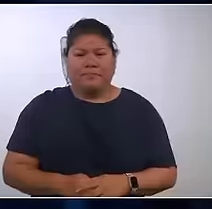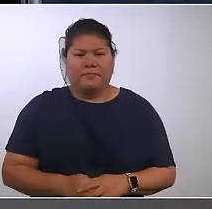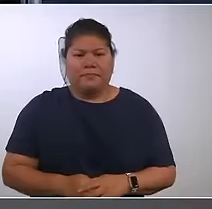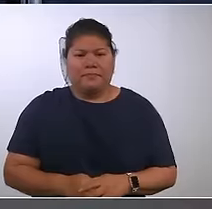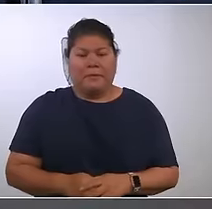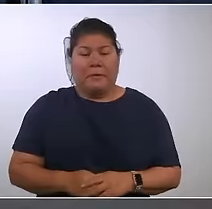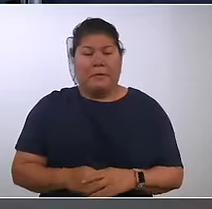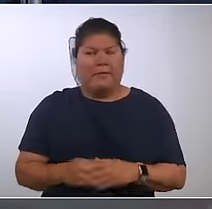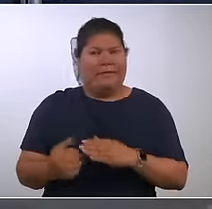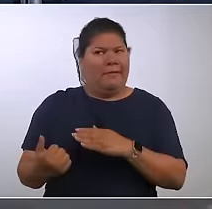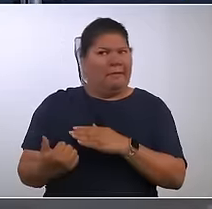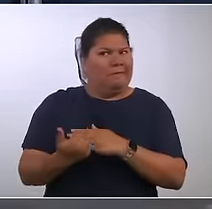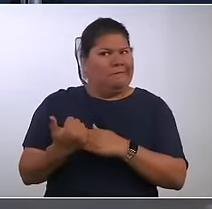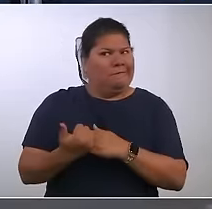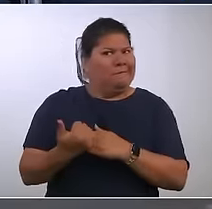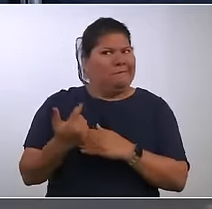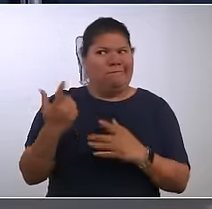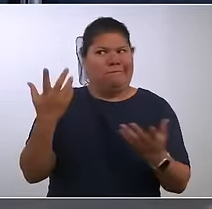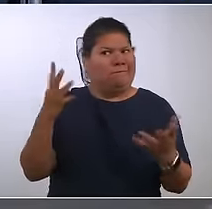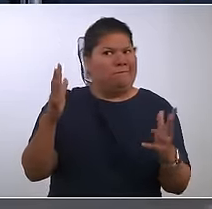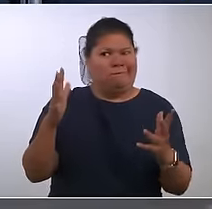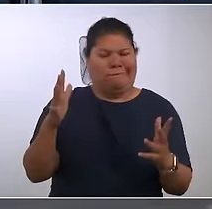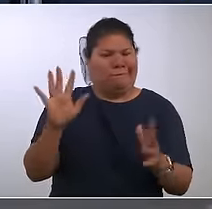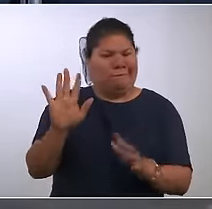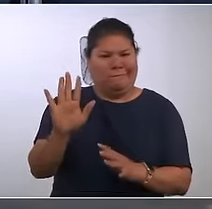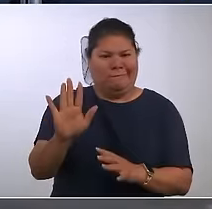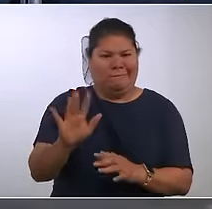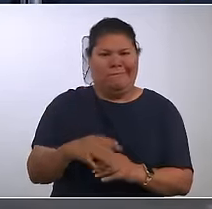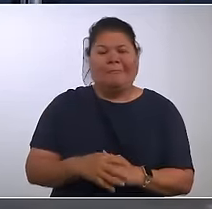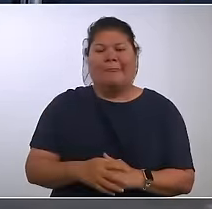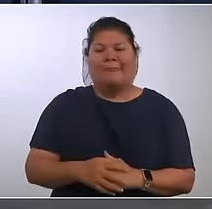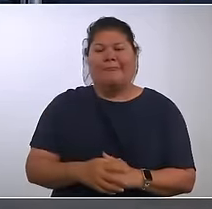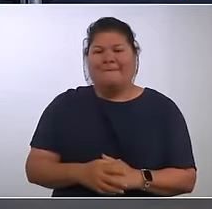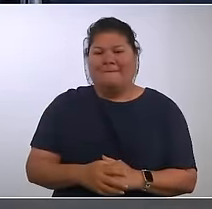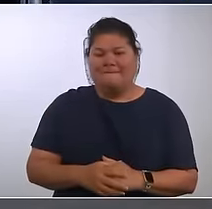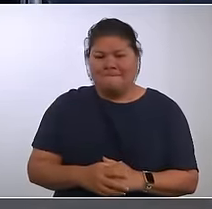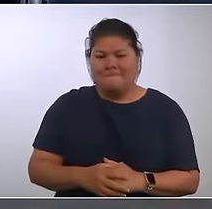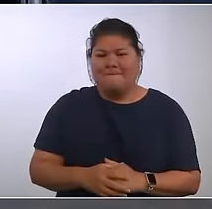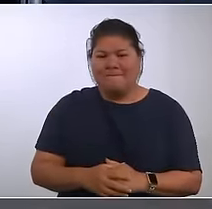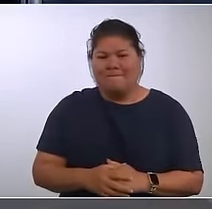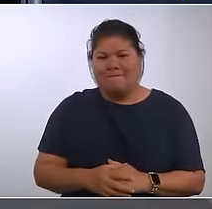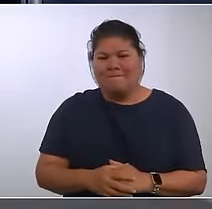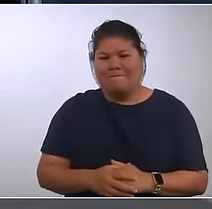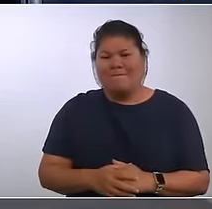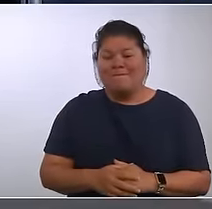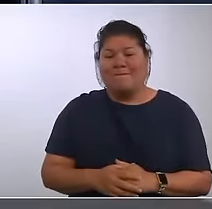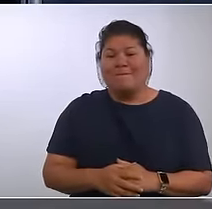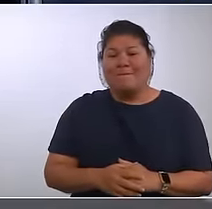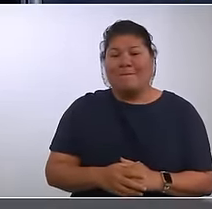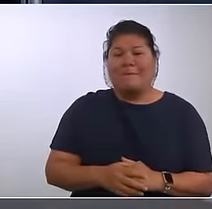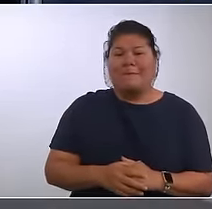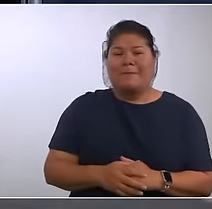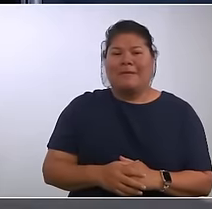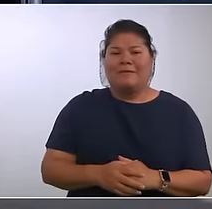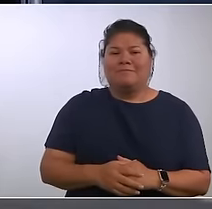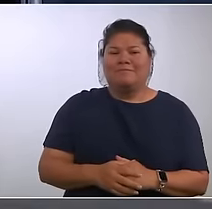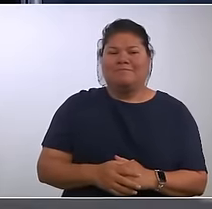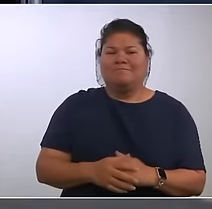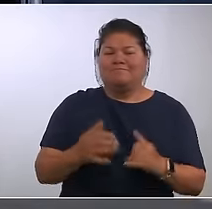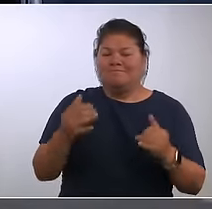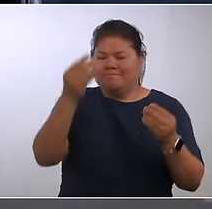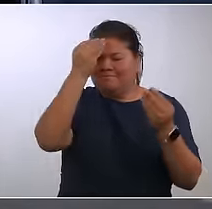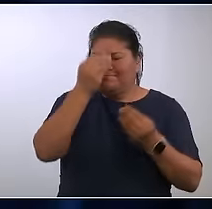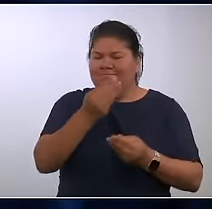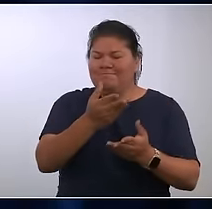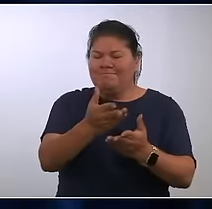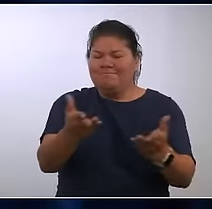Puede ser peligroso, no aplauden, por favor. That could be dangerous. Don't clap on that. Ahora les voy a hablar a ustedes, hermanos. I'm